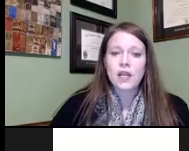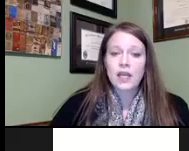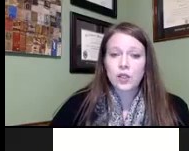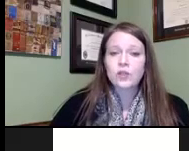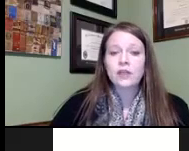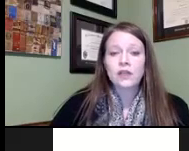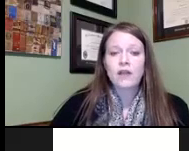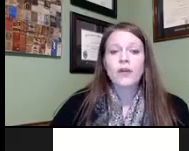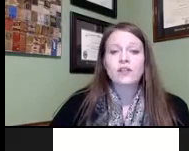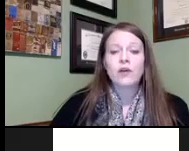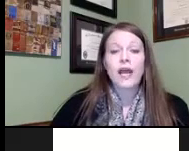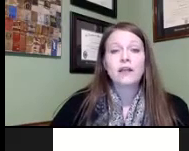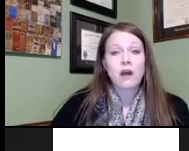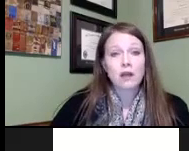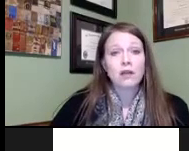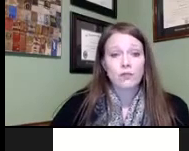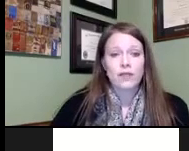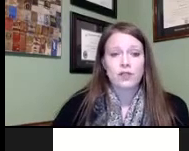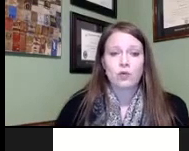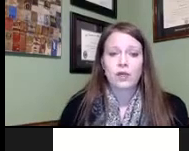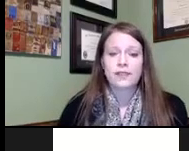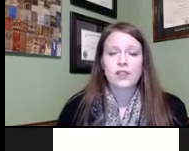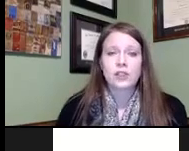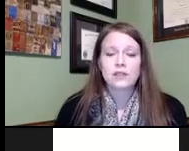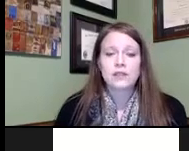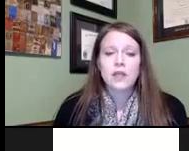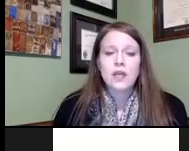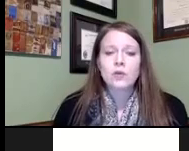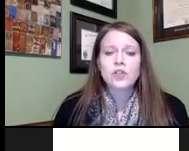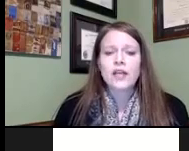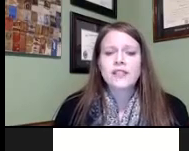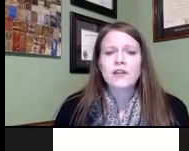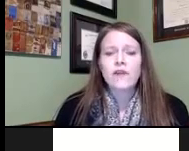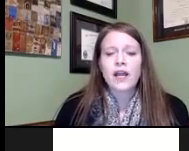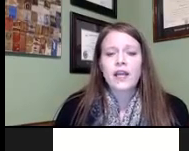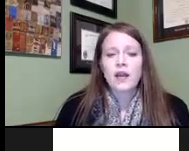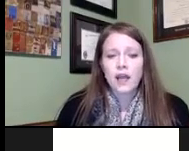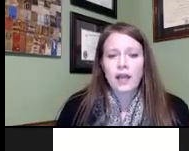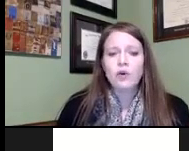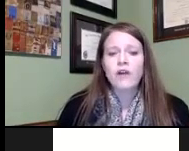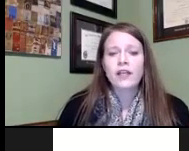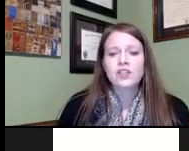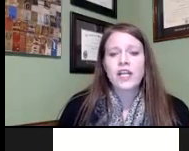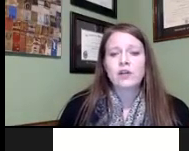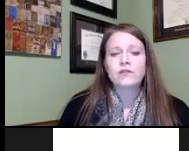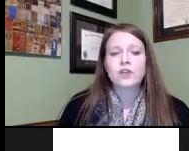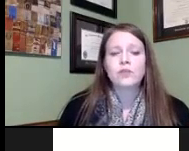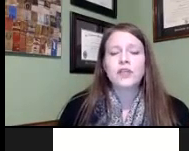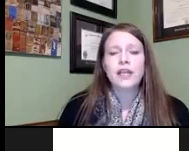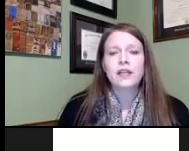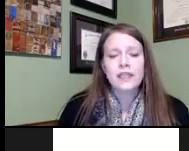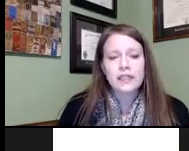organizations, including governmental and non-governmental organizations, in order to identify and provide a channel